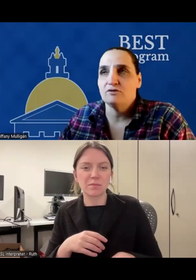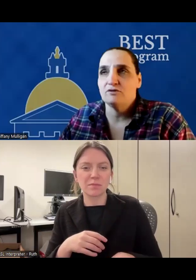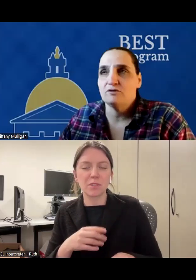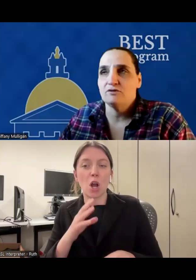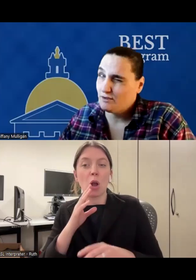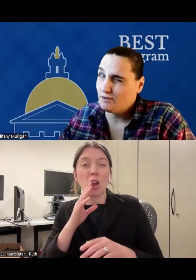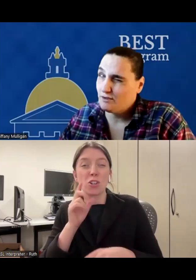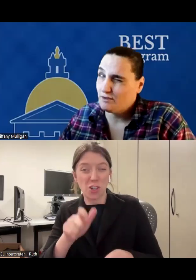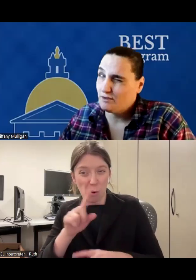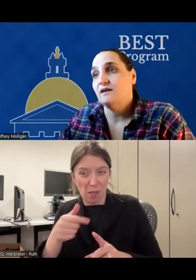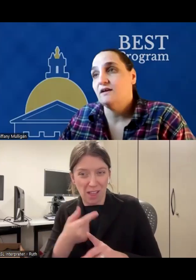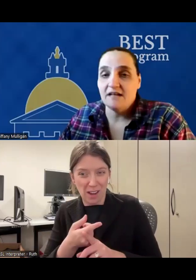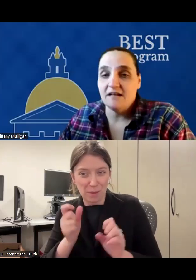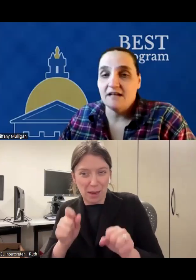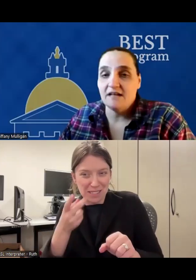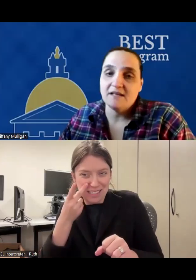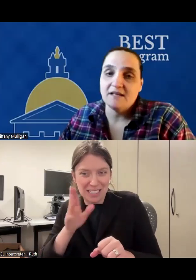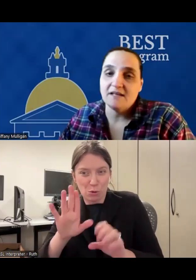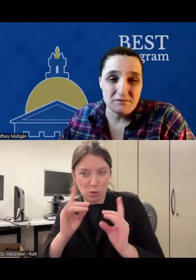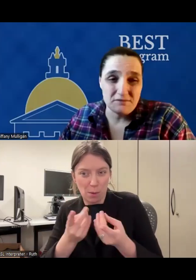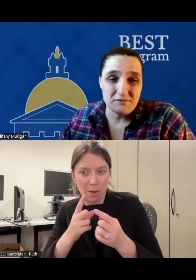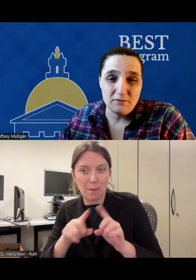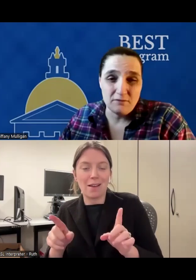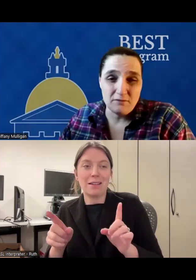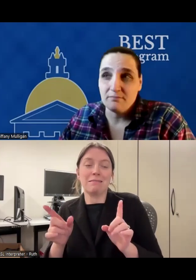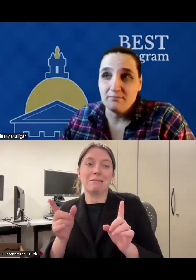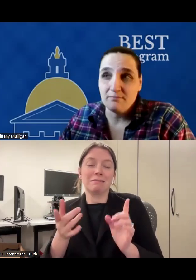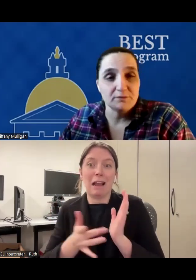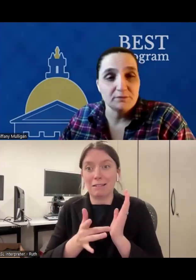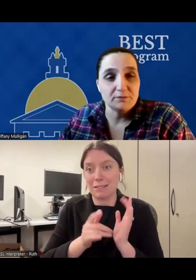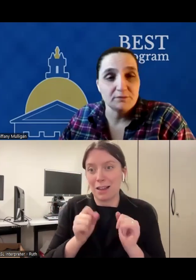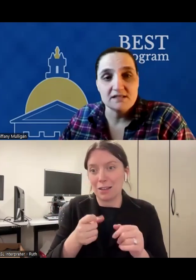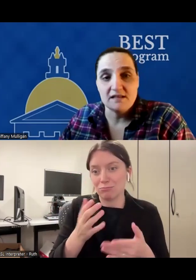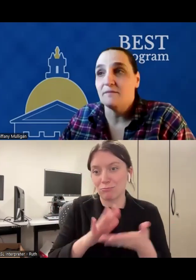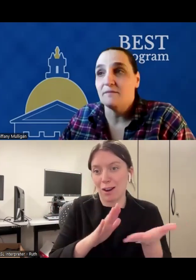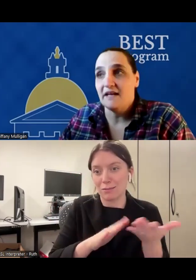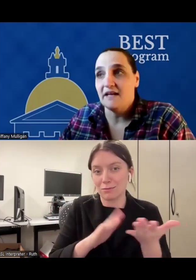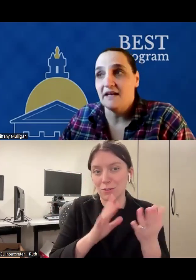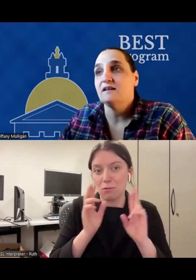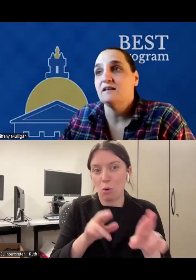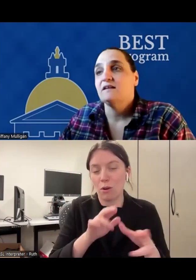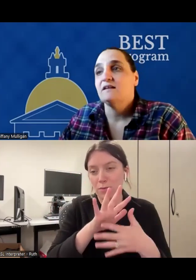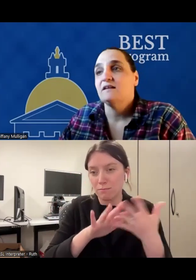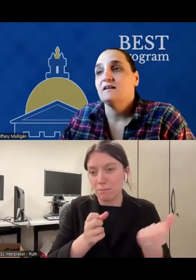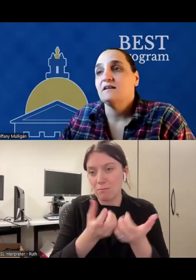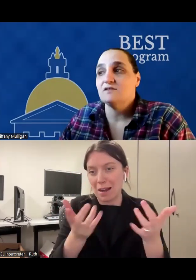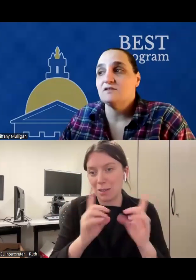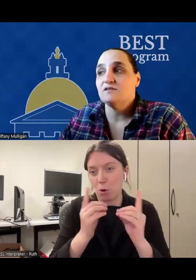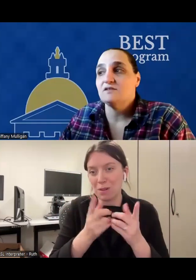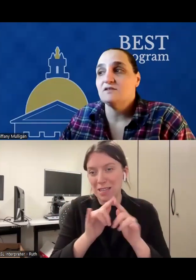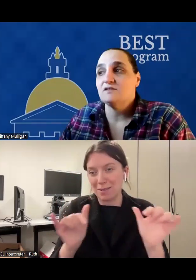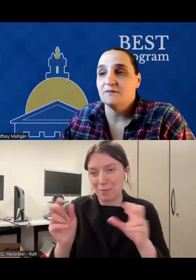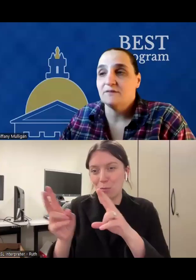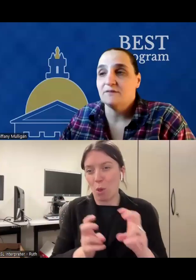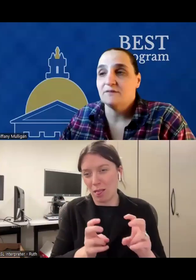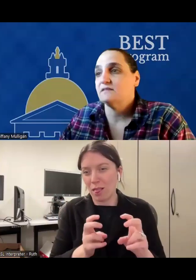your department stuff. But I could hypothetically run a report with multiple departments and then pull from there if I wanted to do